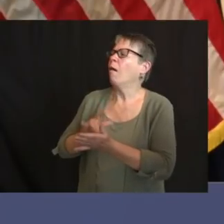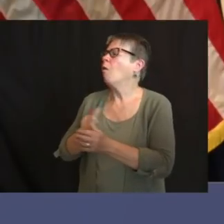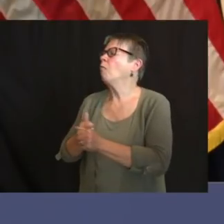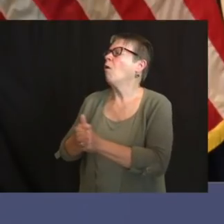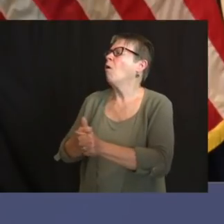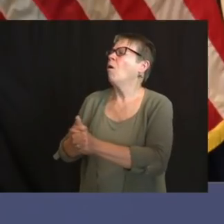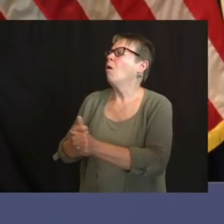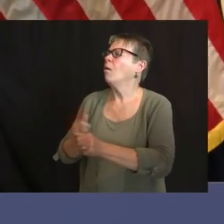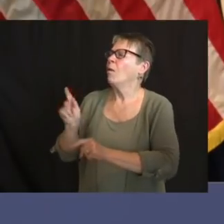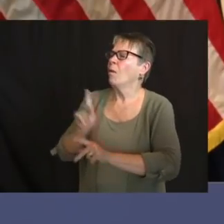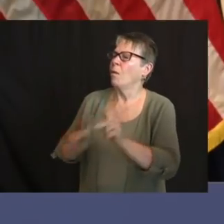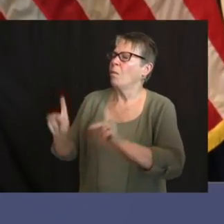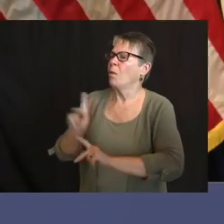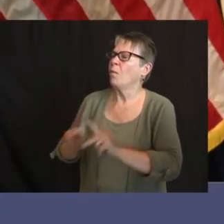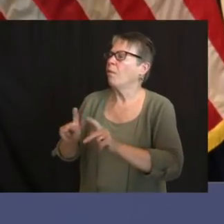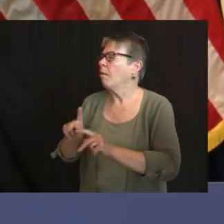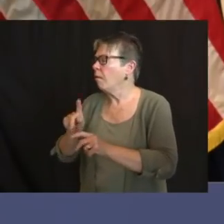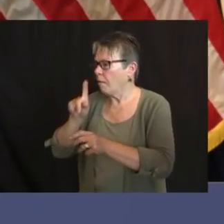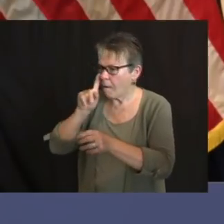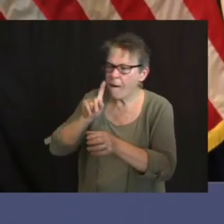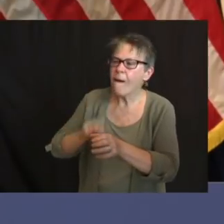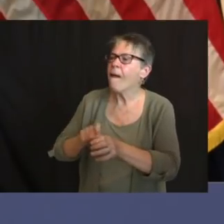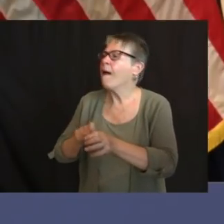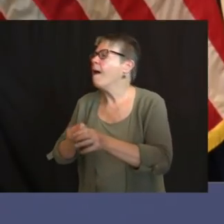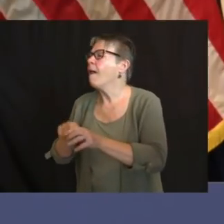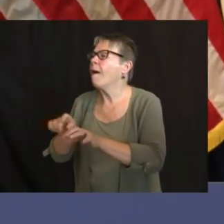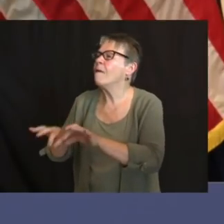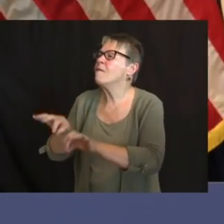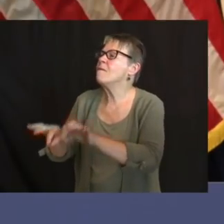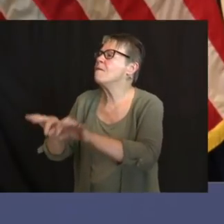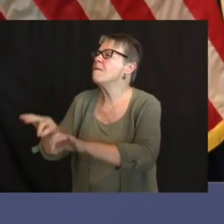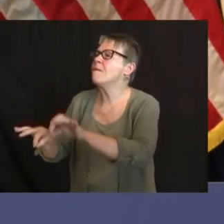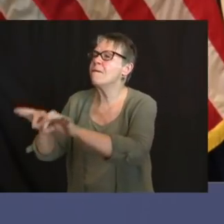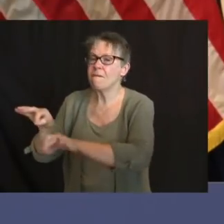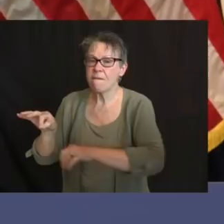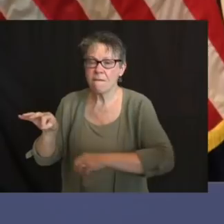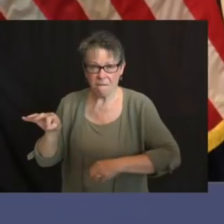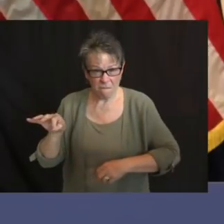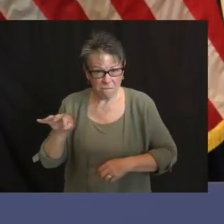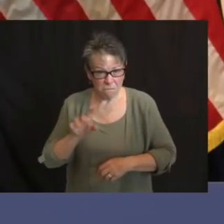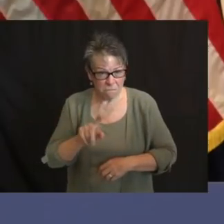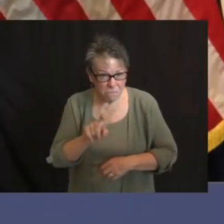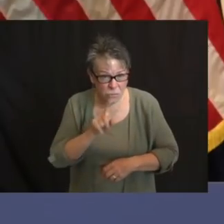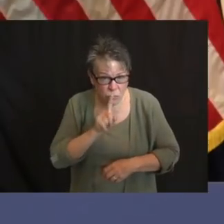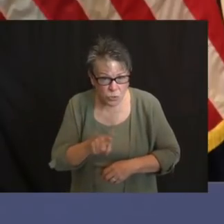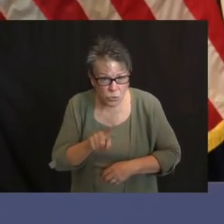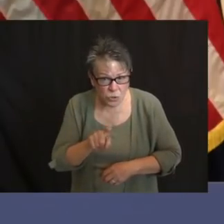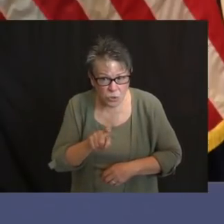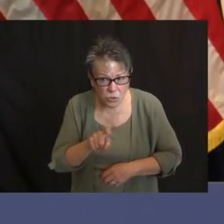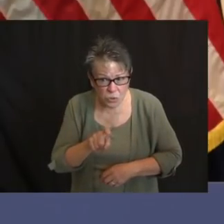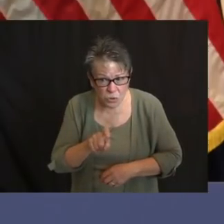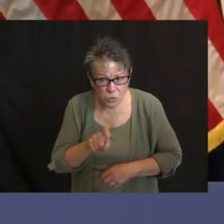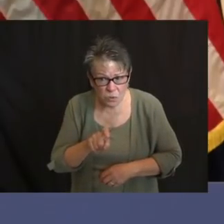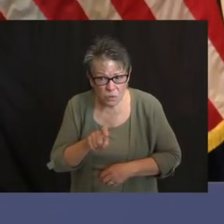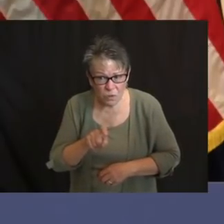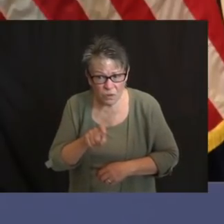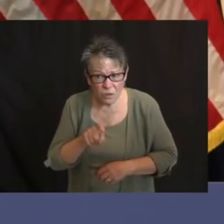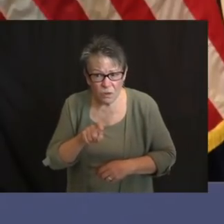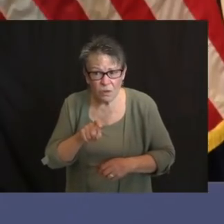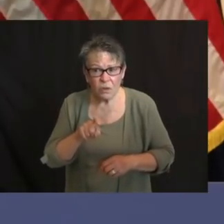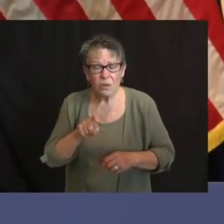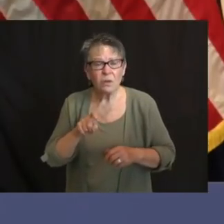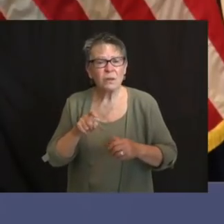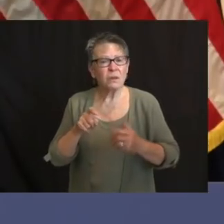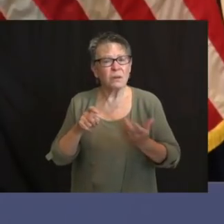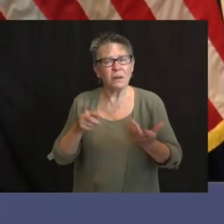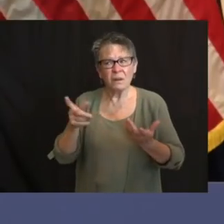Thanks. What further words of assurance can you offer on this? And just to clarify, there's going to be no legal consequence if